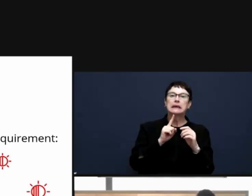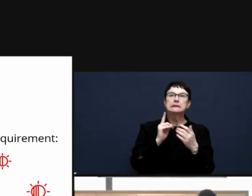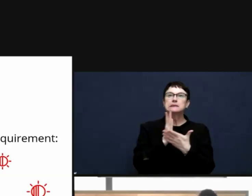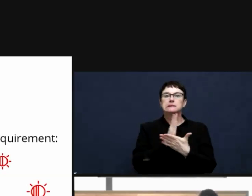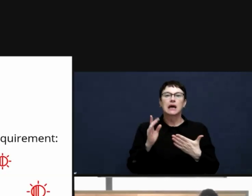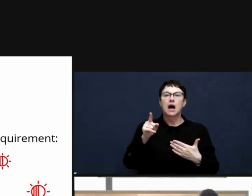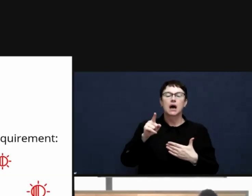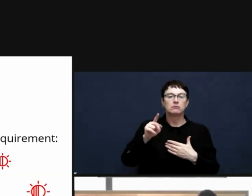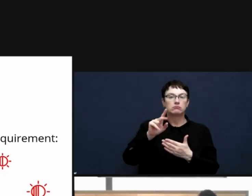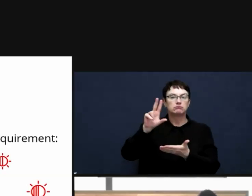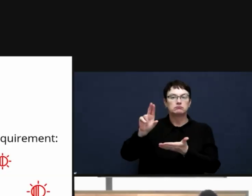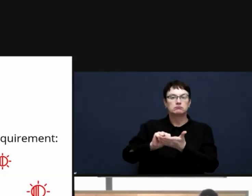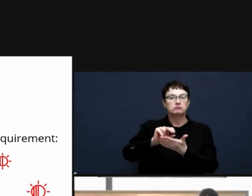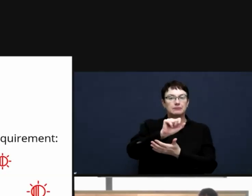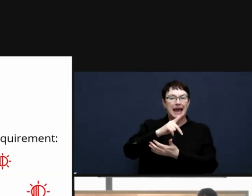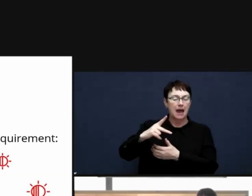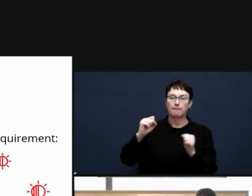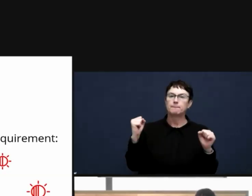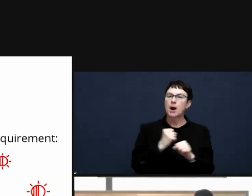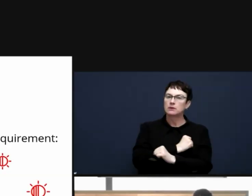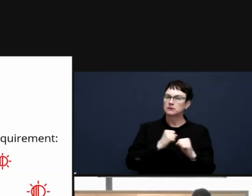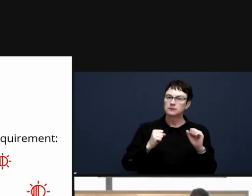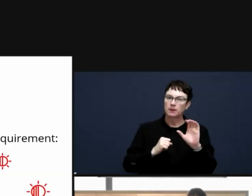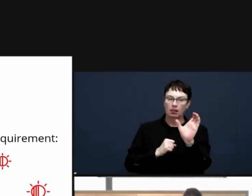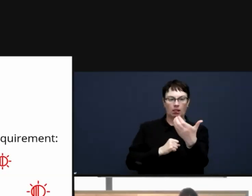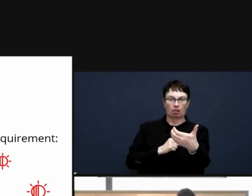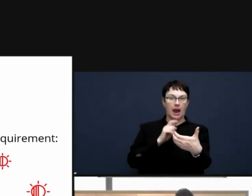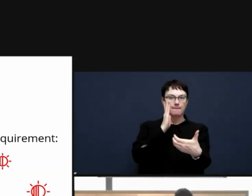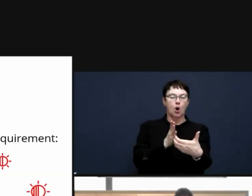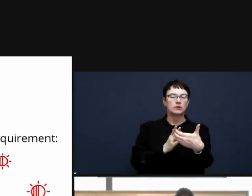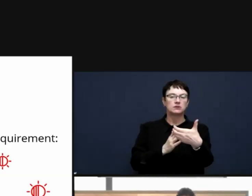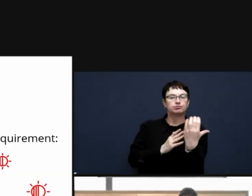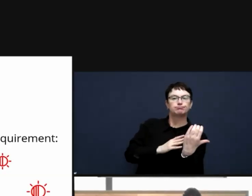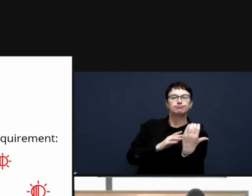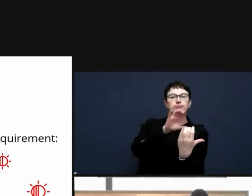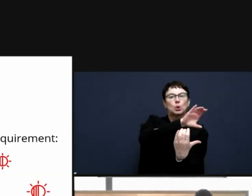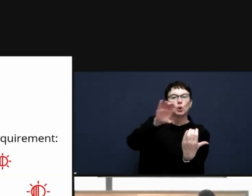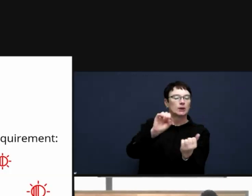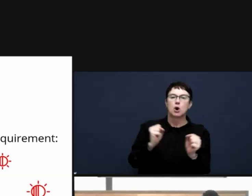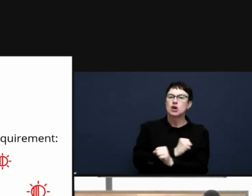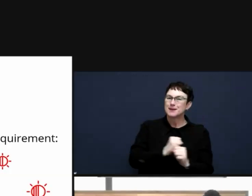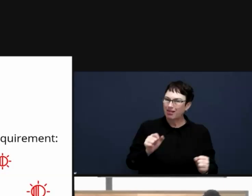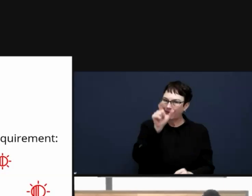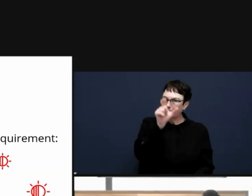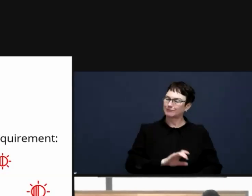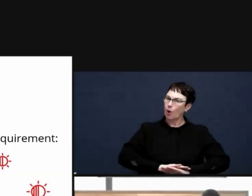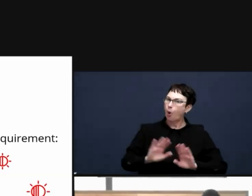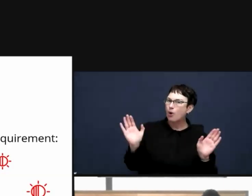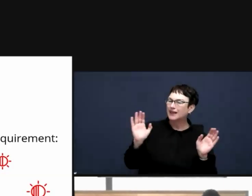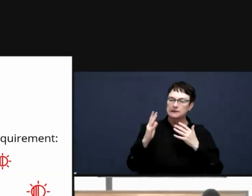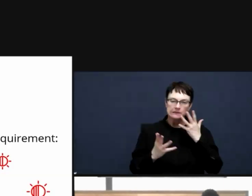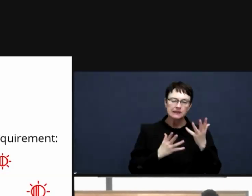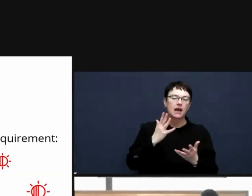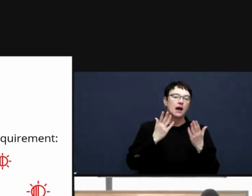line. So you should understand the requirement, but you should also understand how the accessibility feature is working in order to make